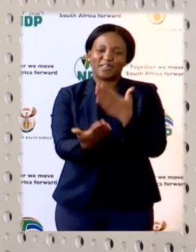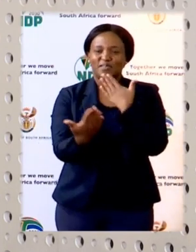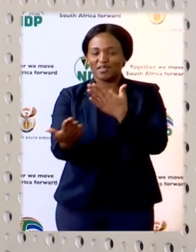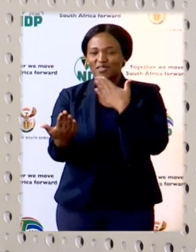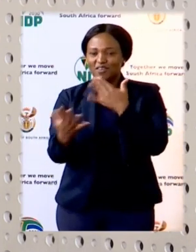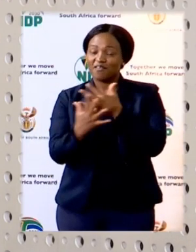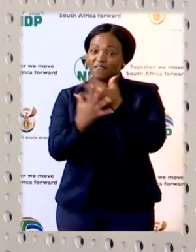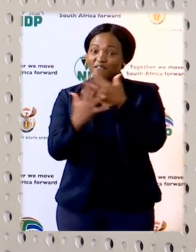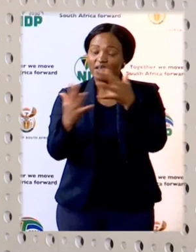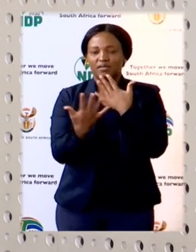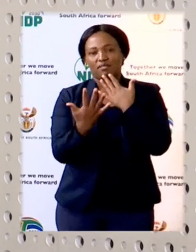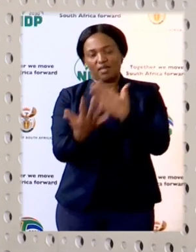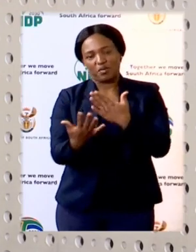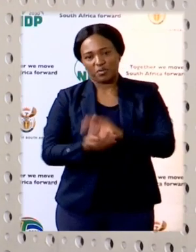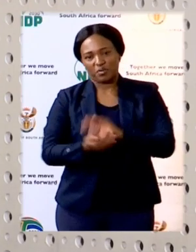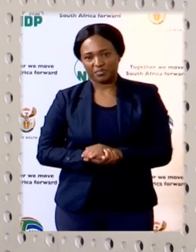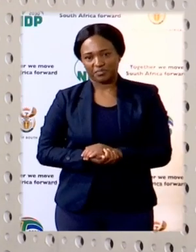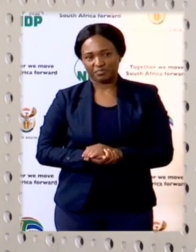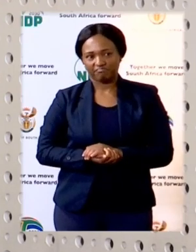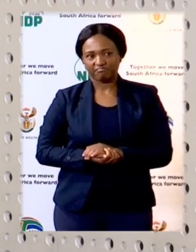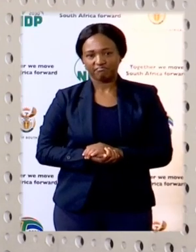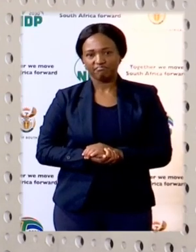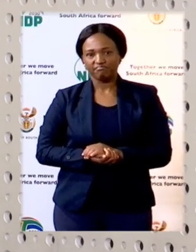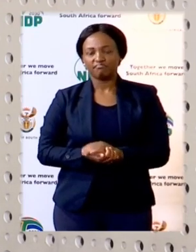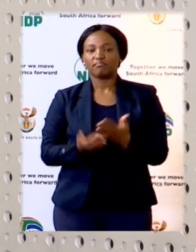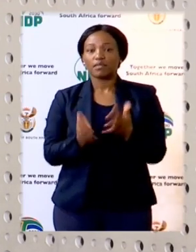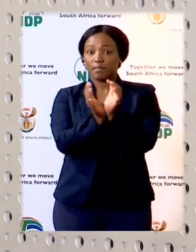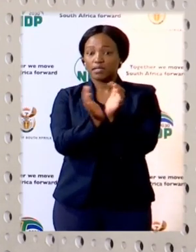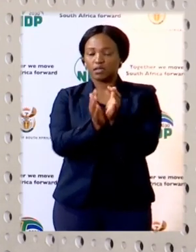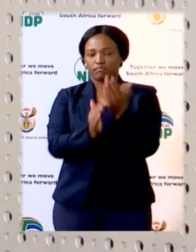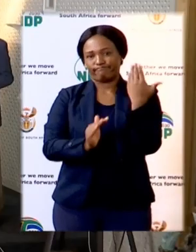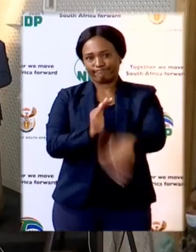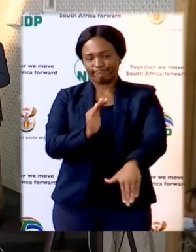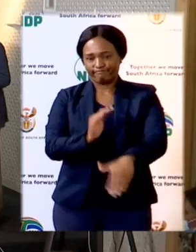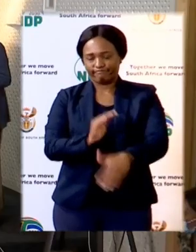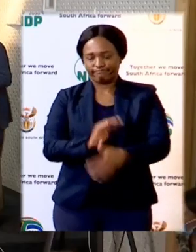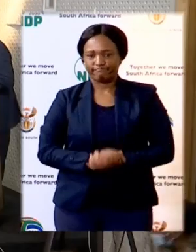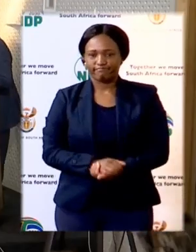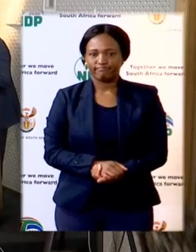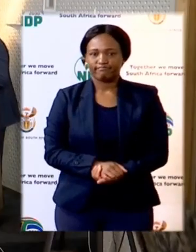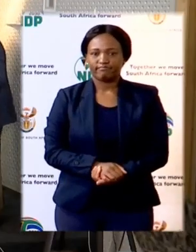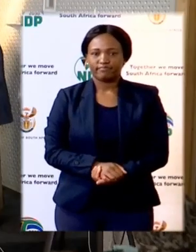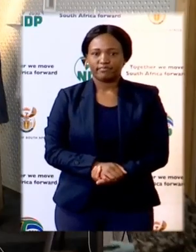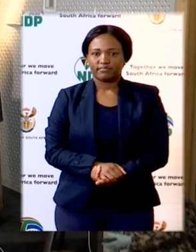and thank you very much for listening to us. This meeting is now adjourned.